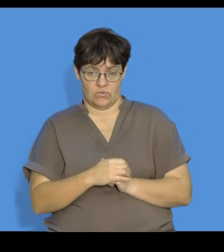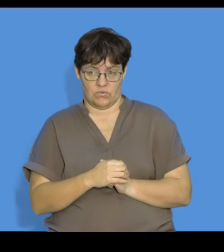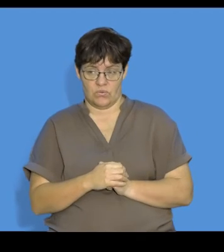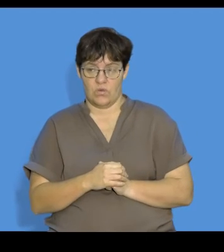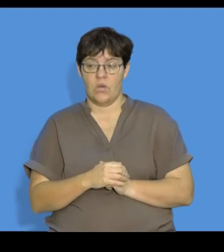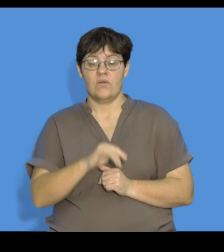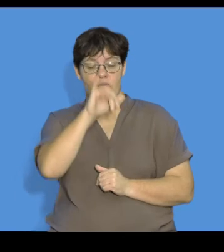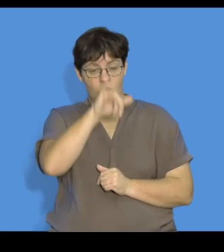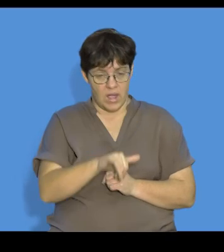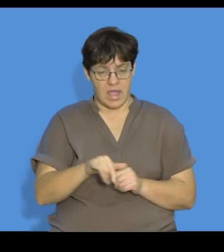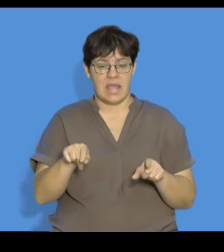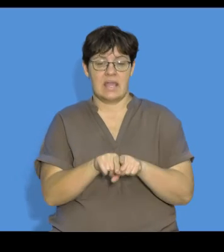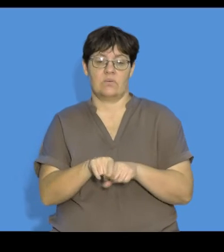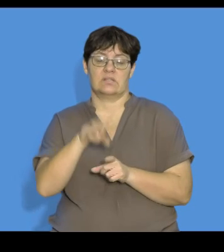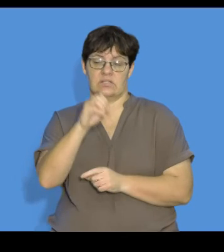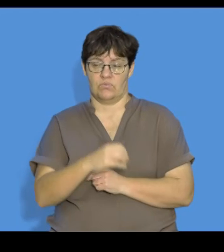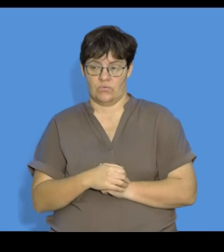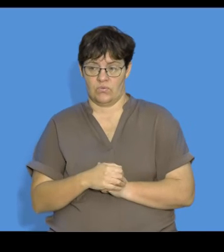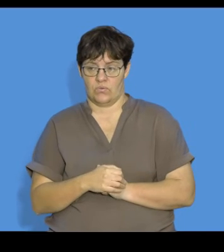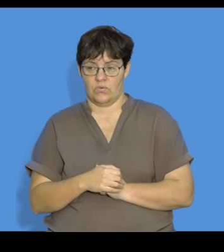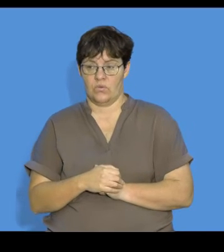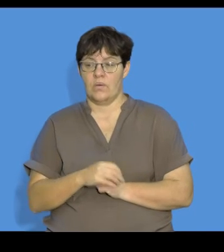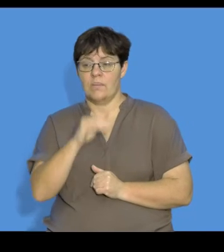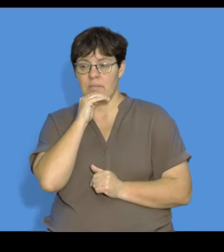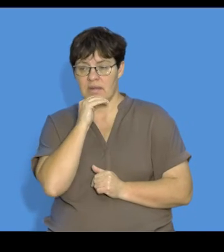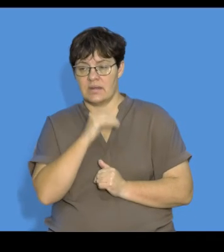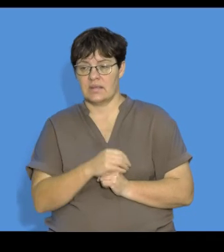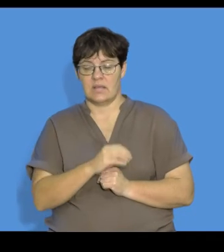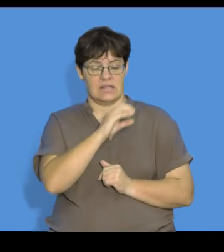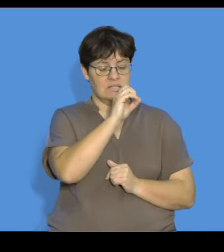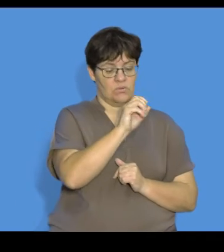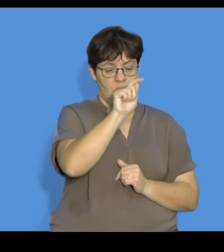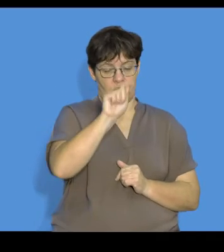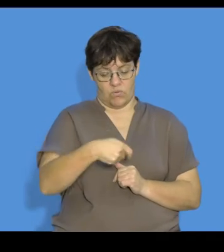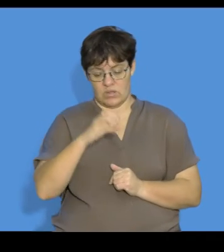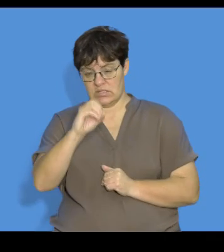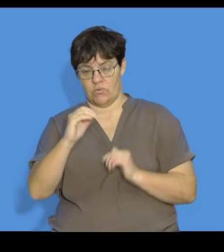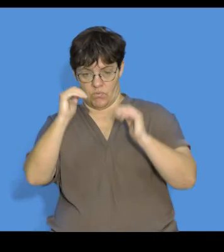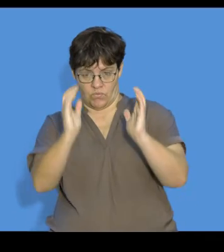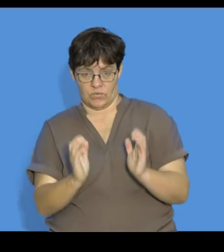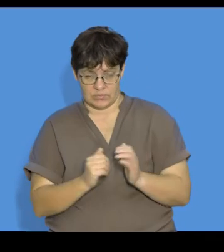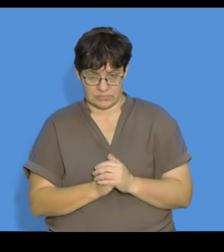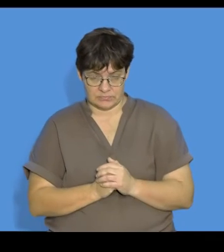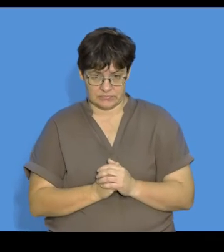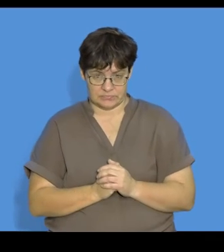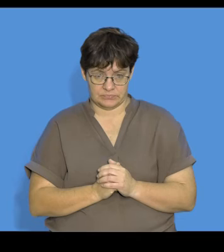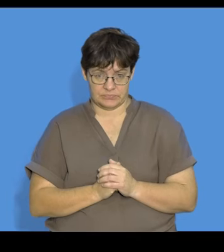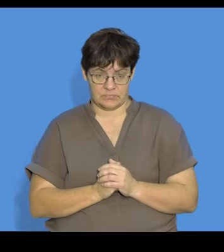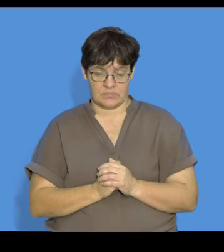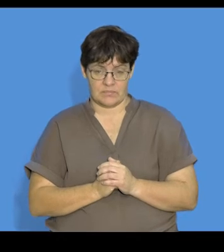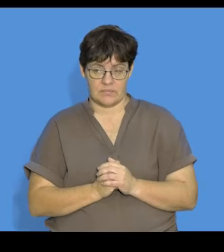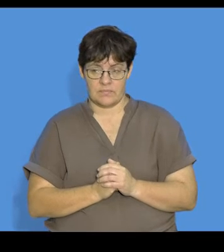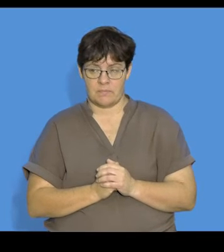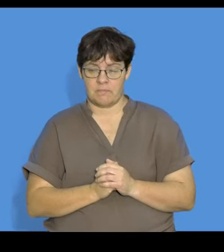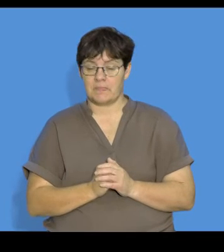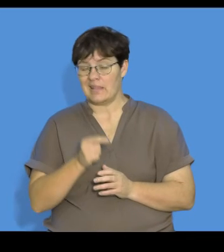to 0 when y is equals to 0 there. So in simple terms, you will just write them as coordinates, 0